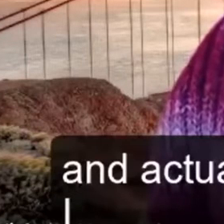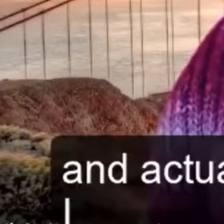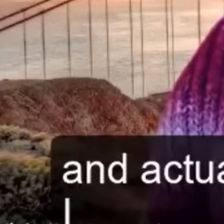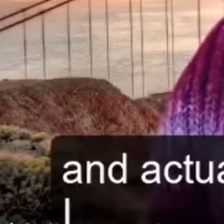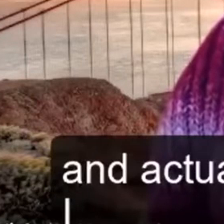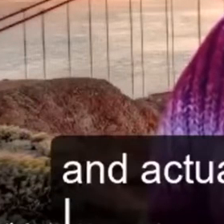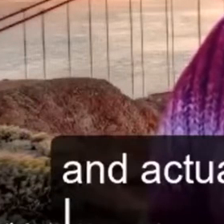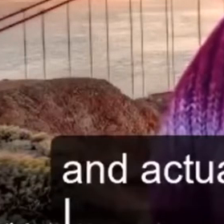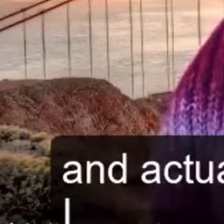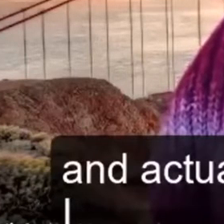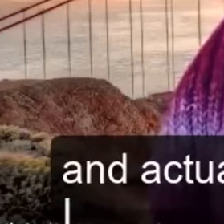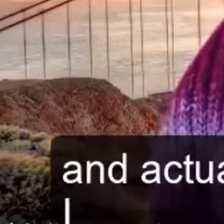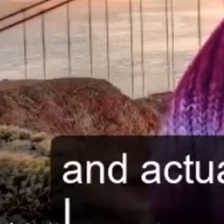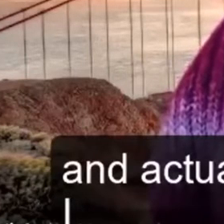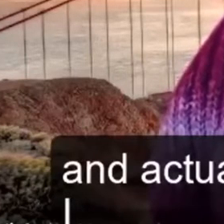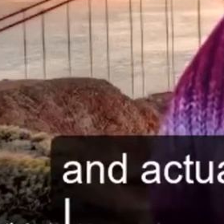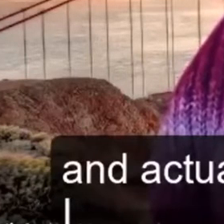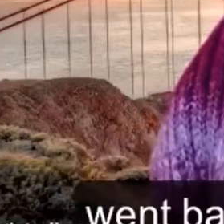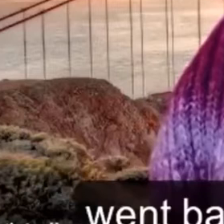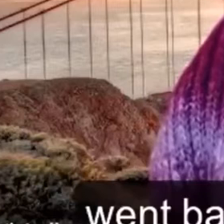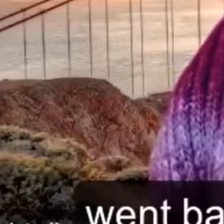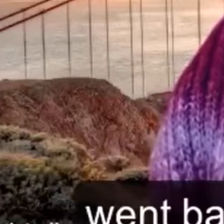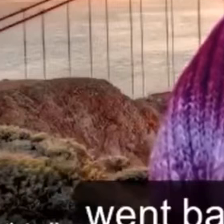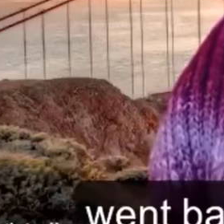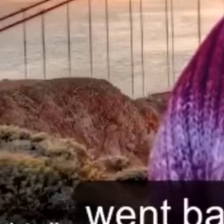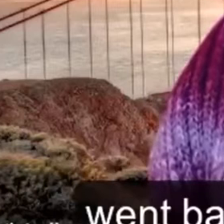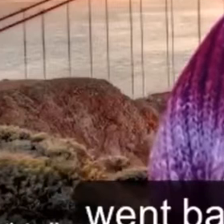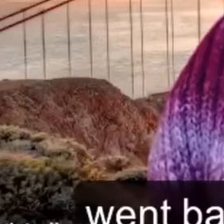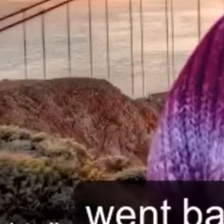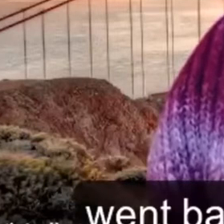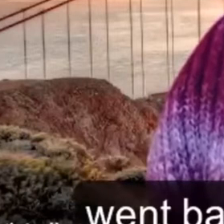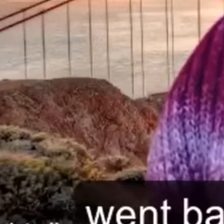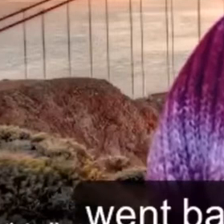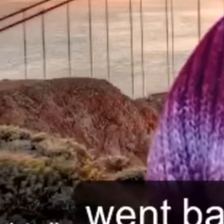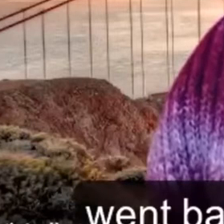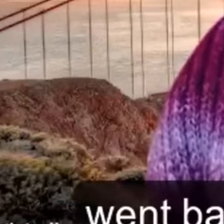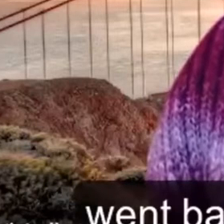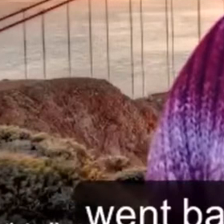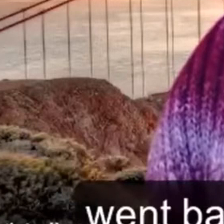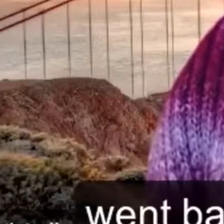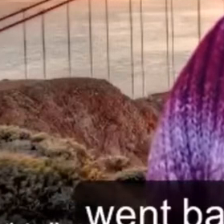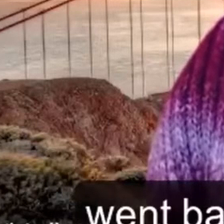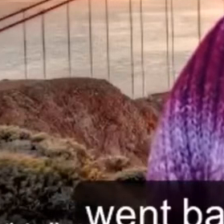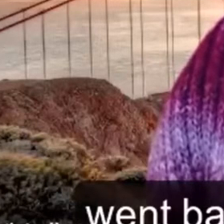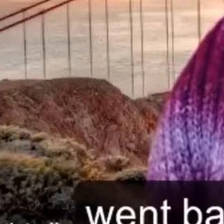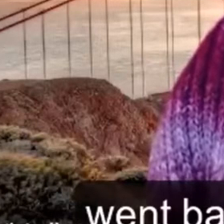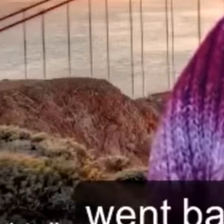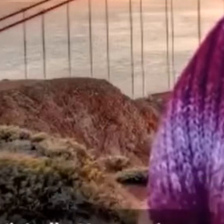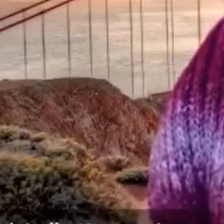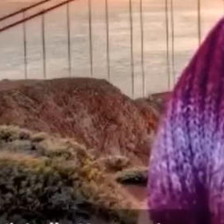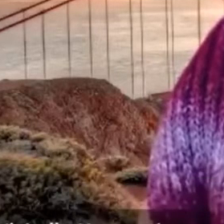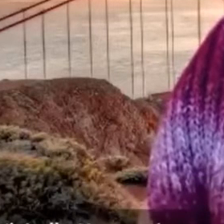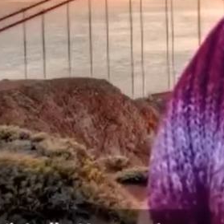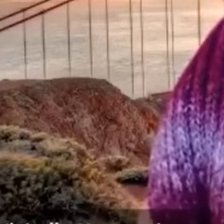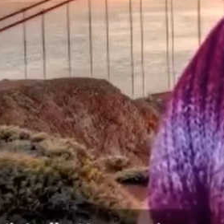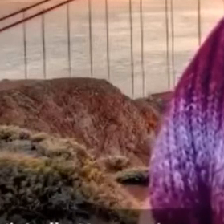And actually, 3 weeks later, when I went back, it went faster, and I felt